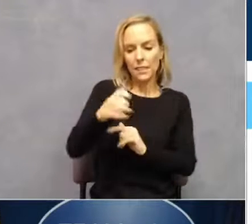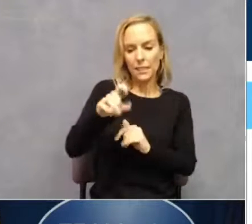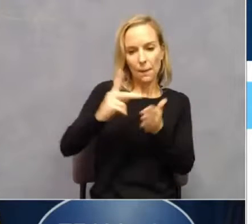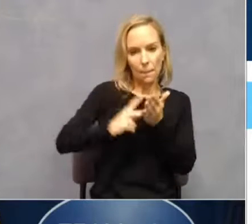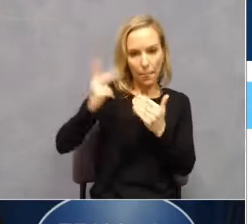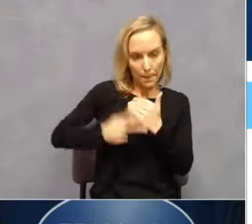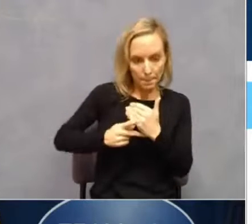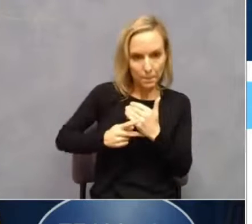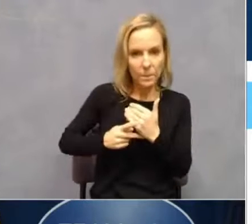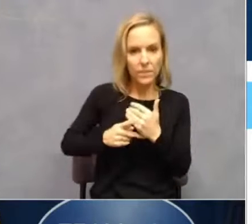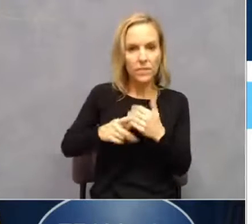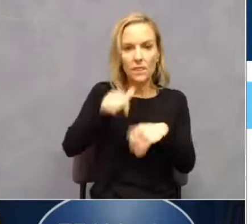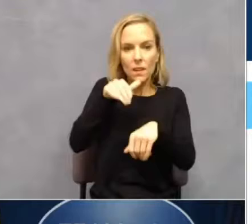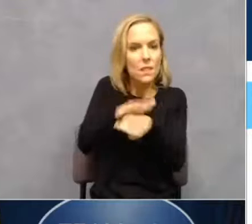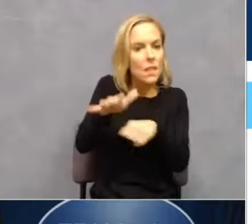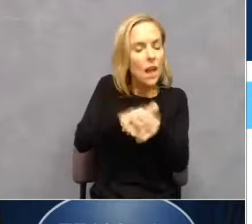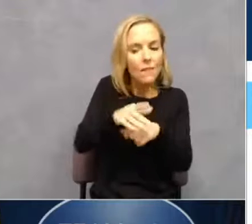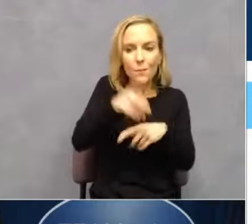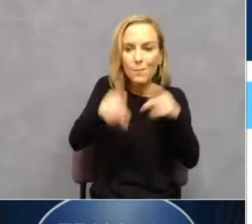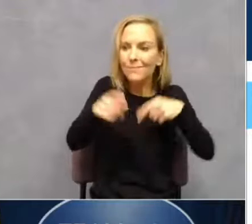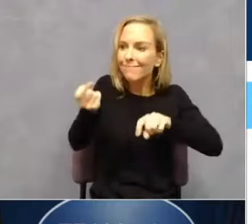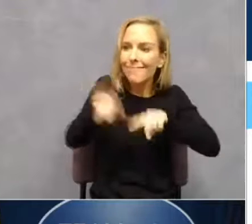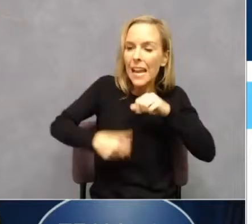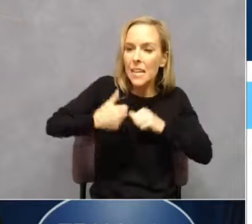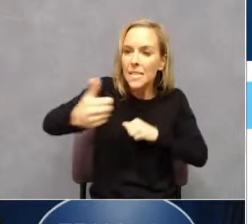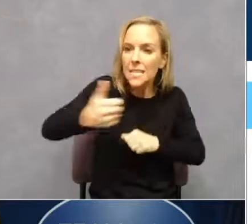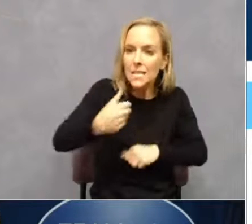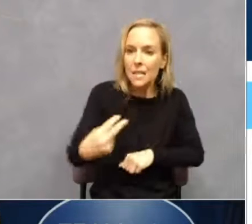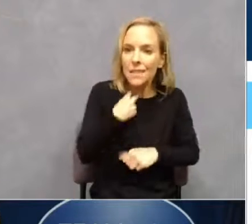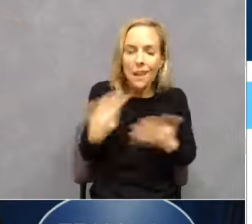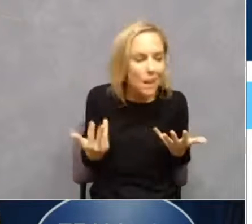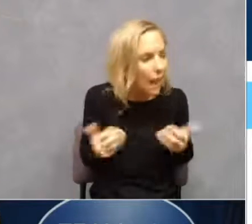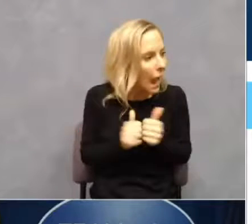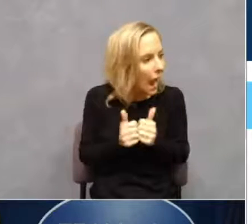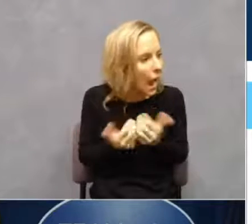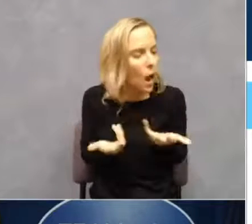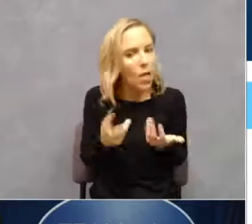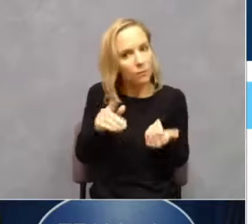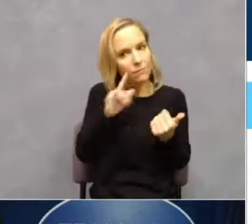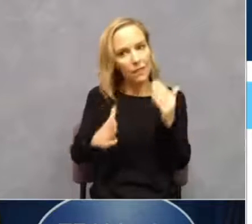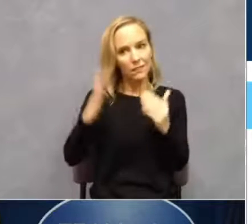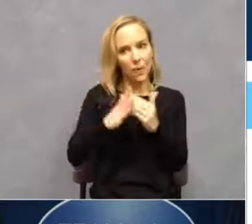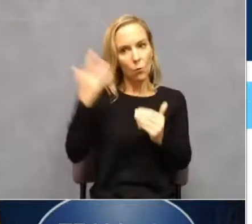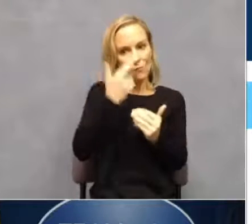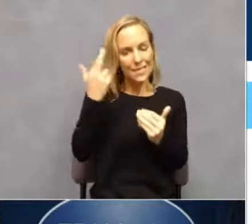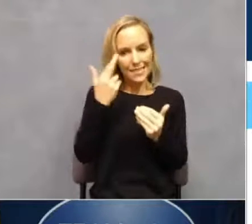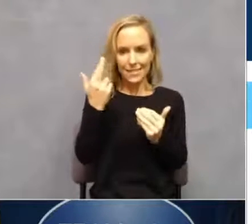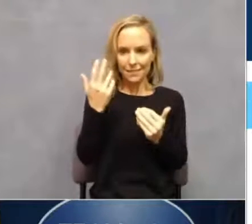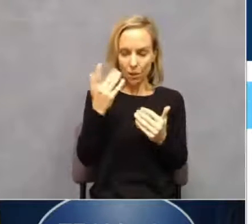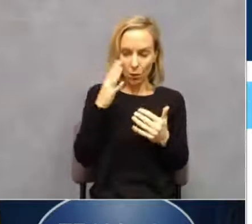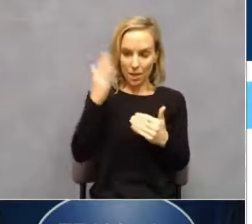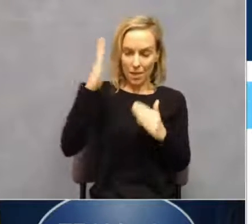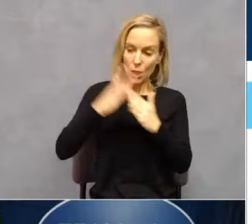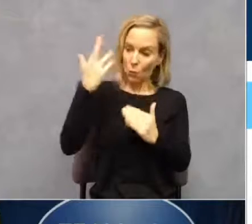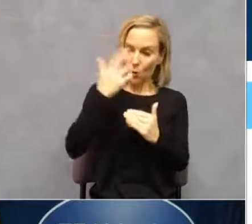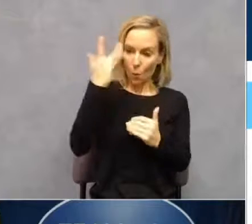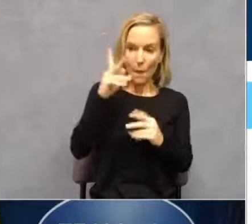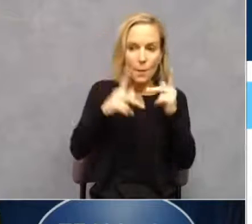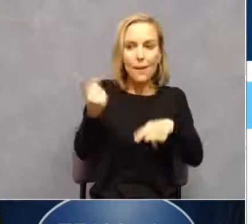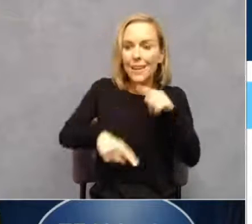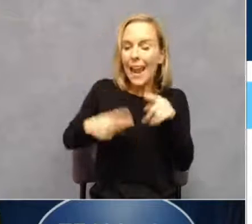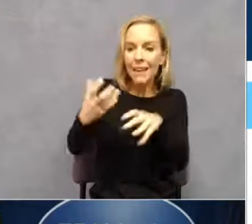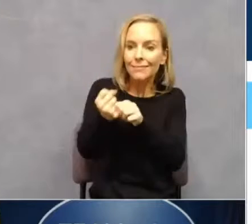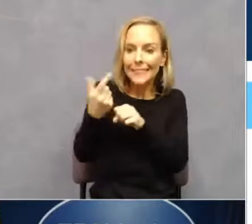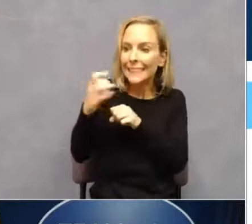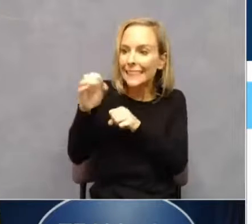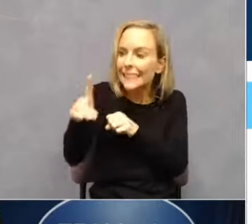of transportation are the 2 top reasons that Kentuckians do not pursue their GED. By waiving the test fee